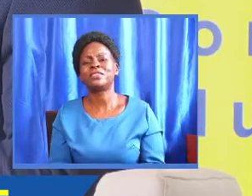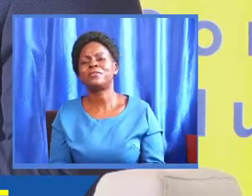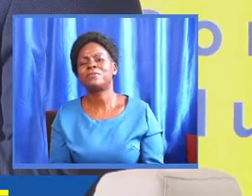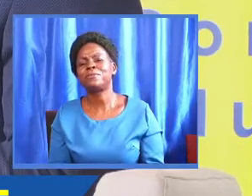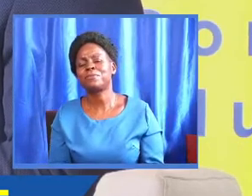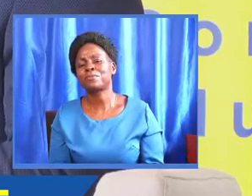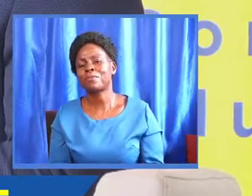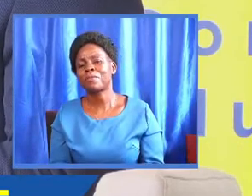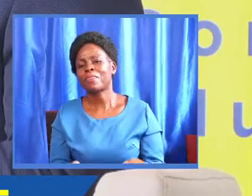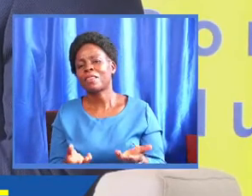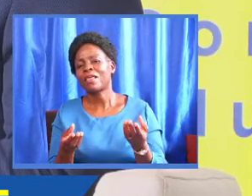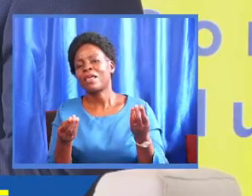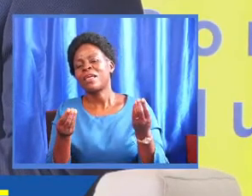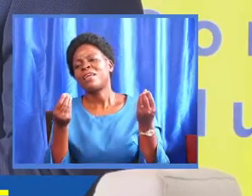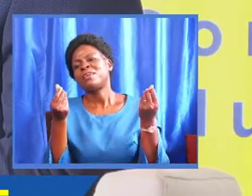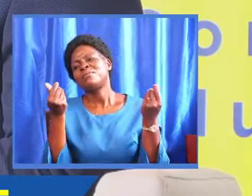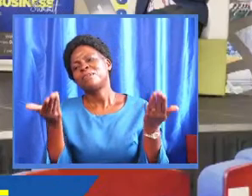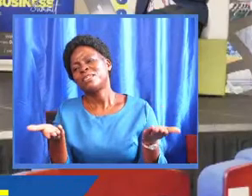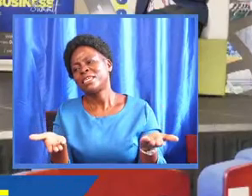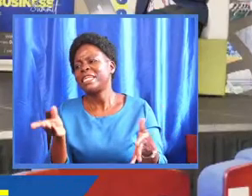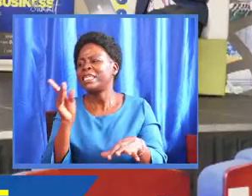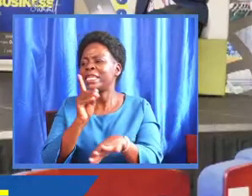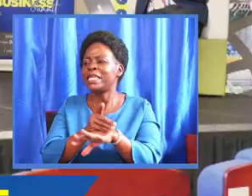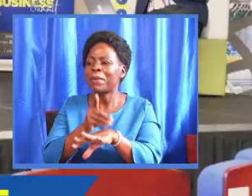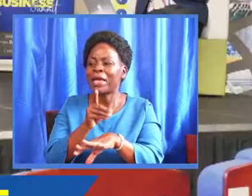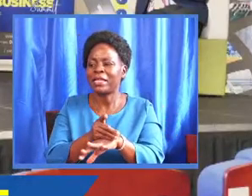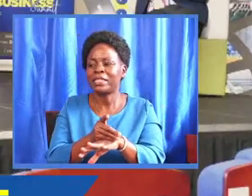The amount will really depend on